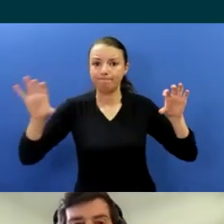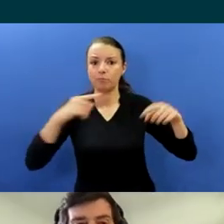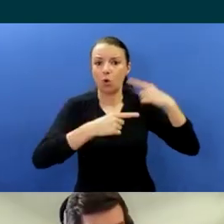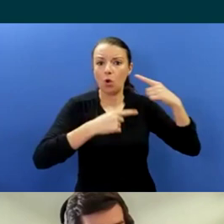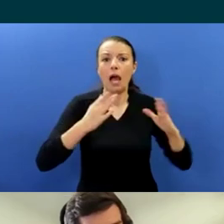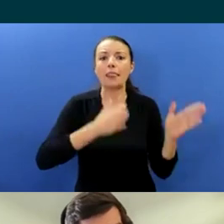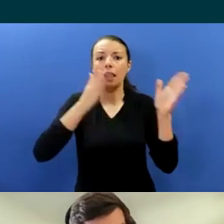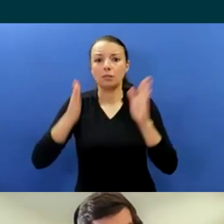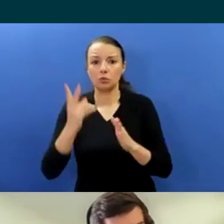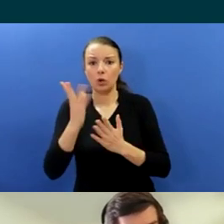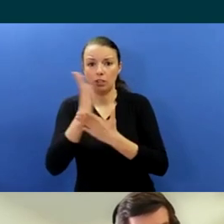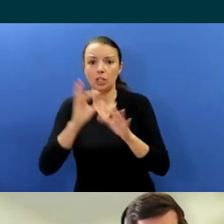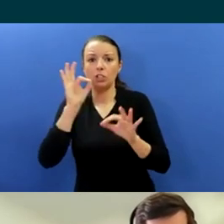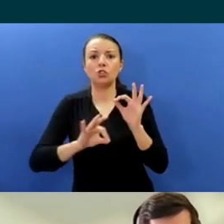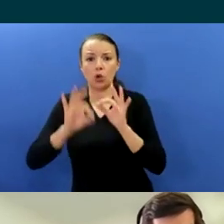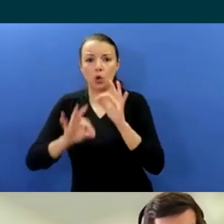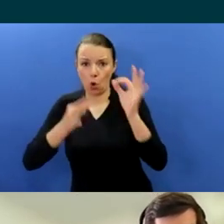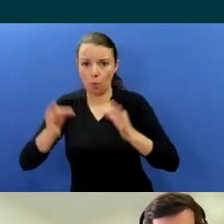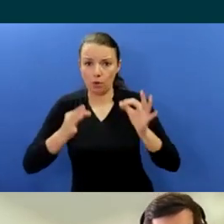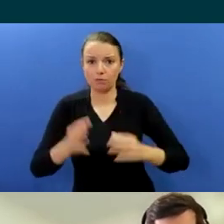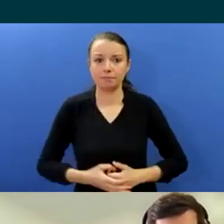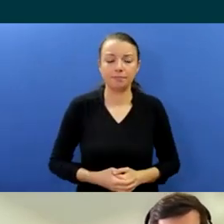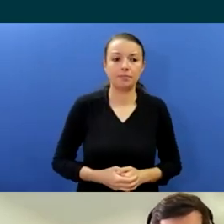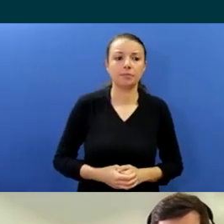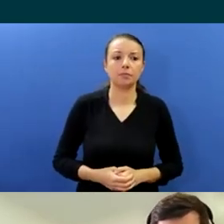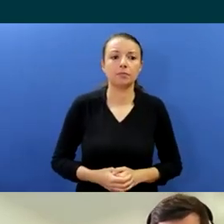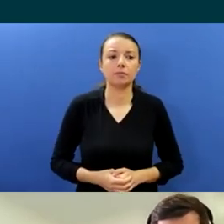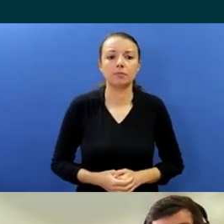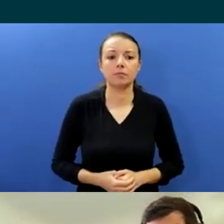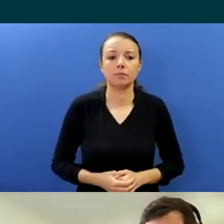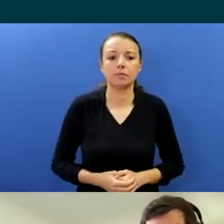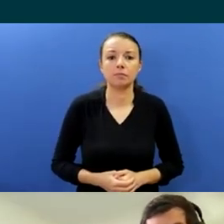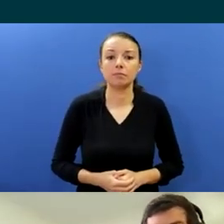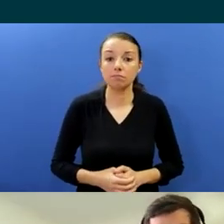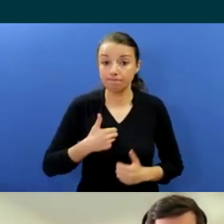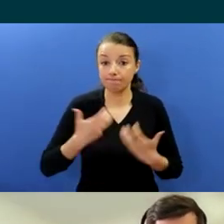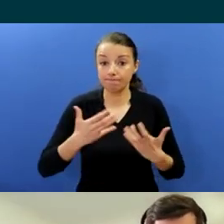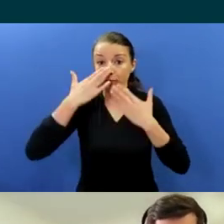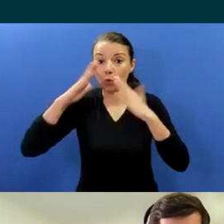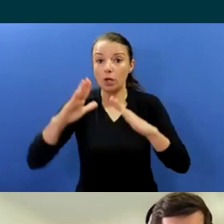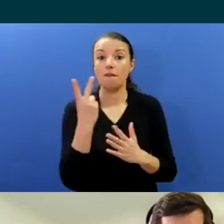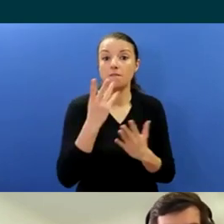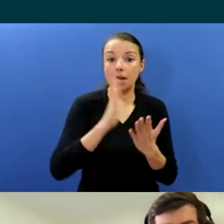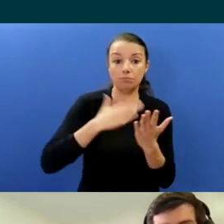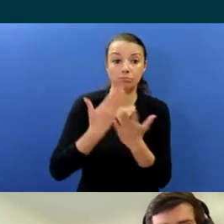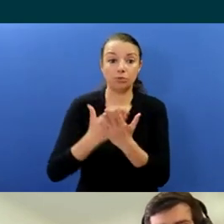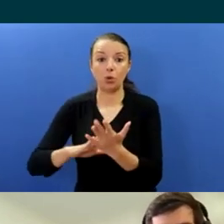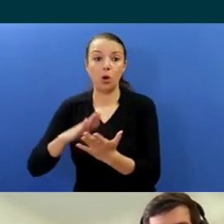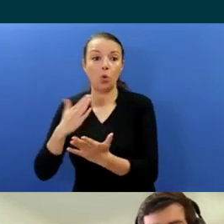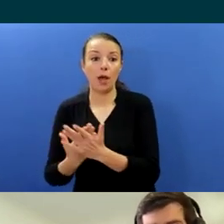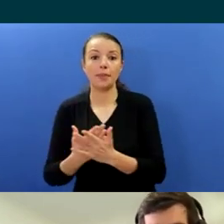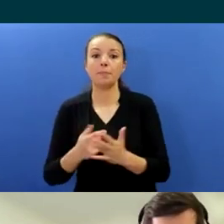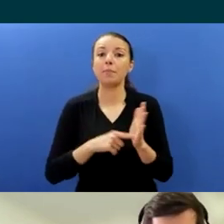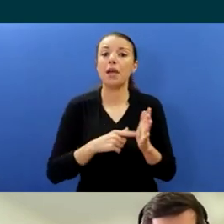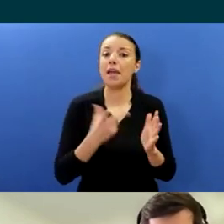I would like to give you 2 examples of informal participation processes. The